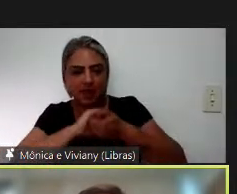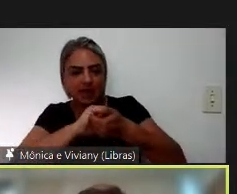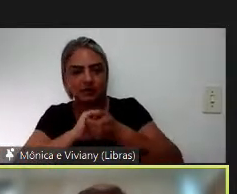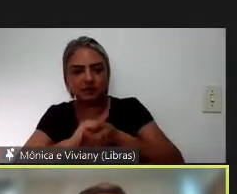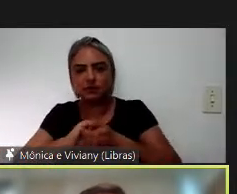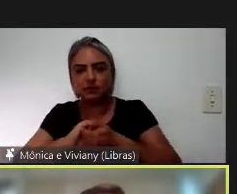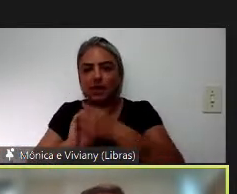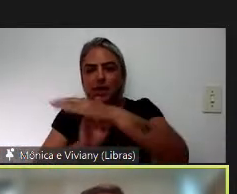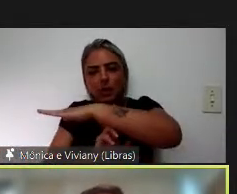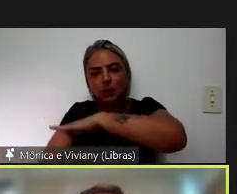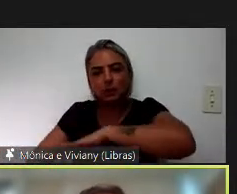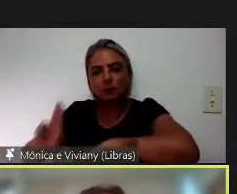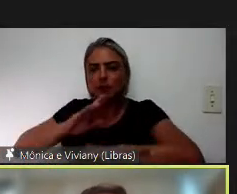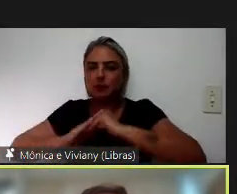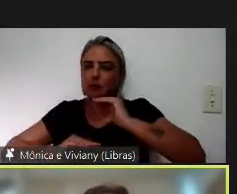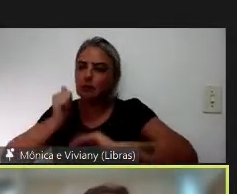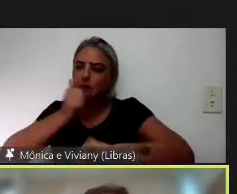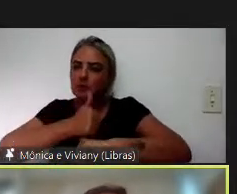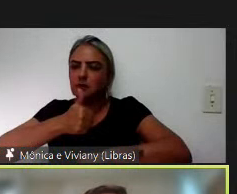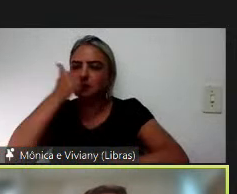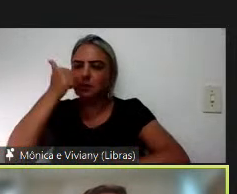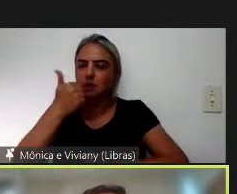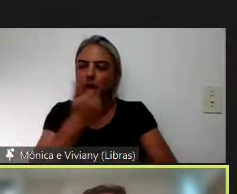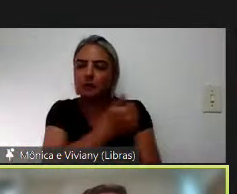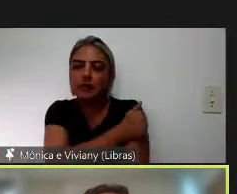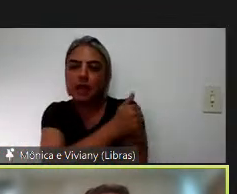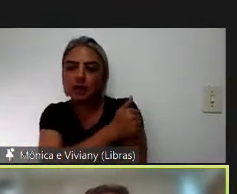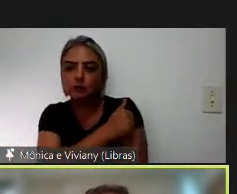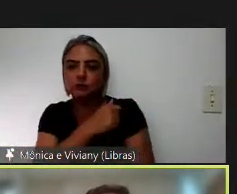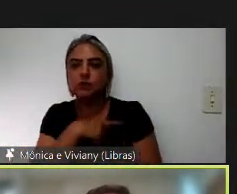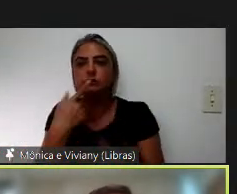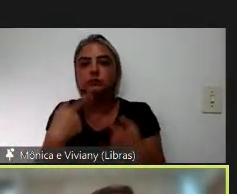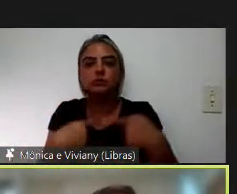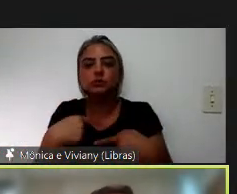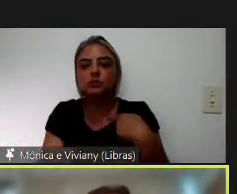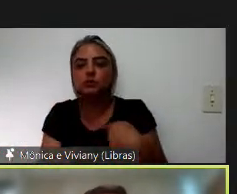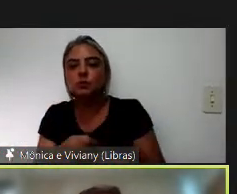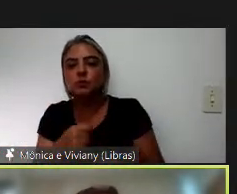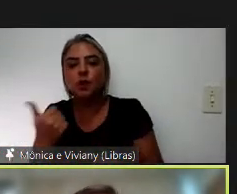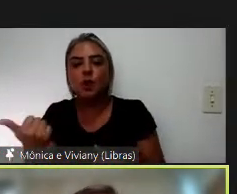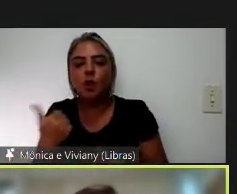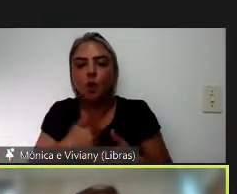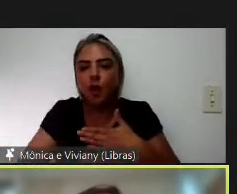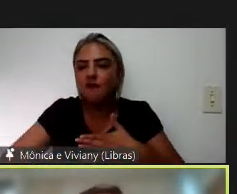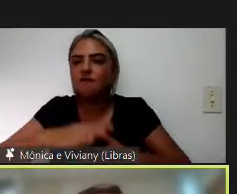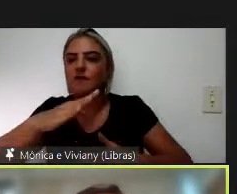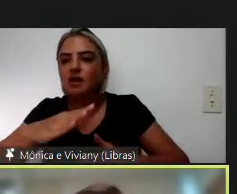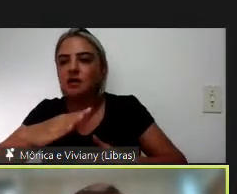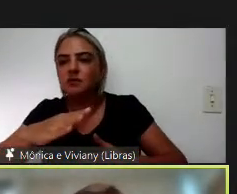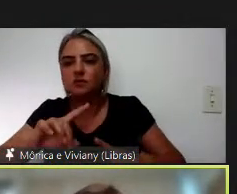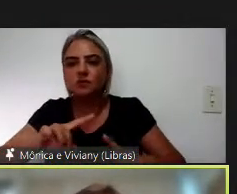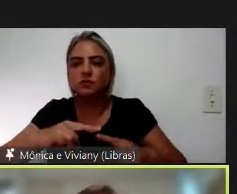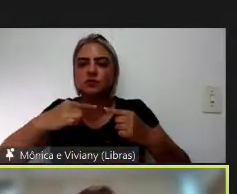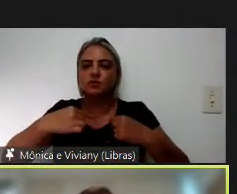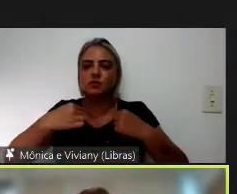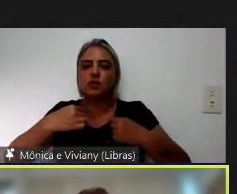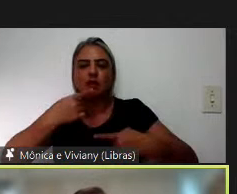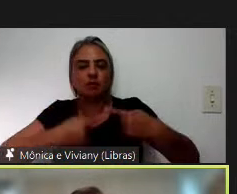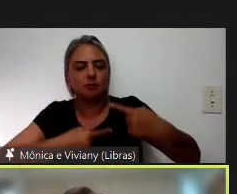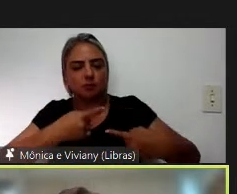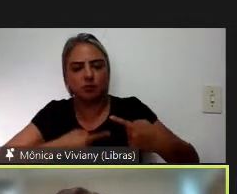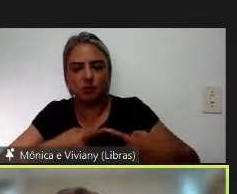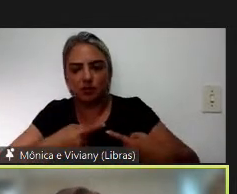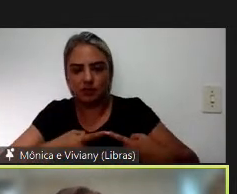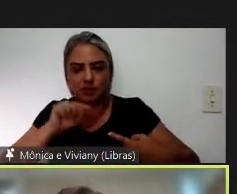several partners in several cities with professionals and students to discuss our advances and